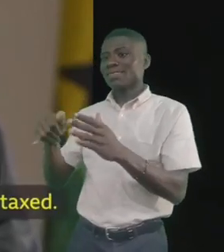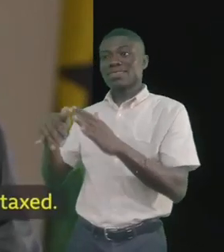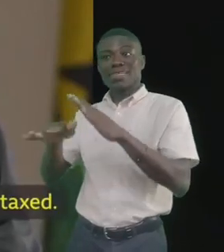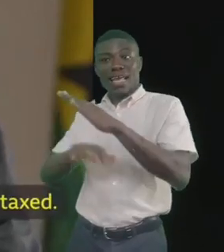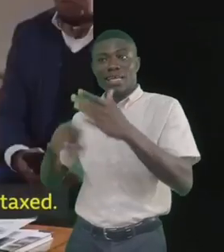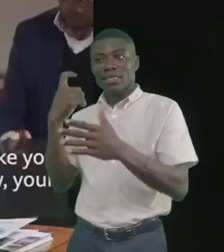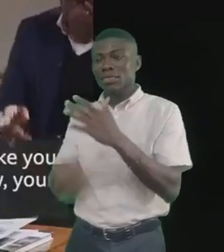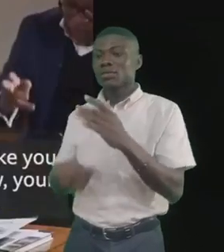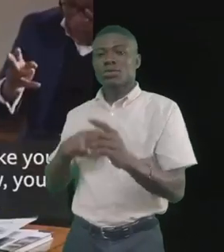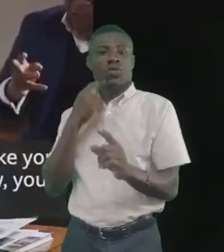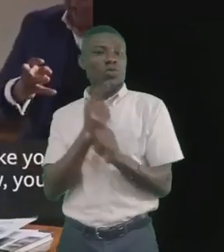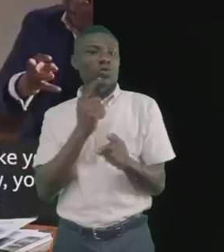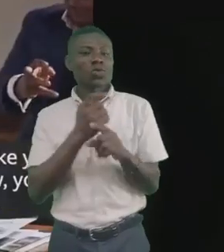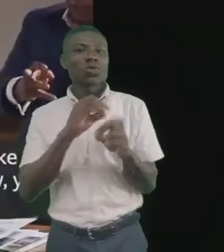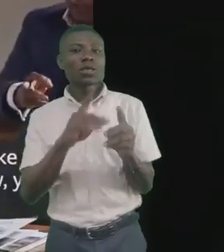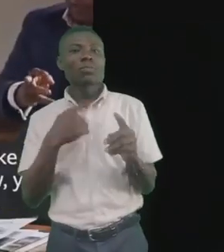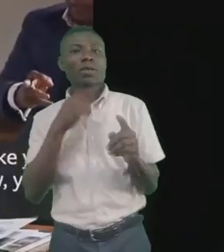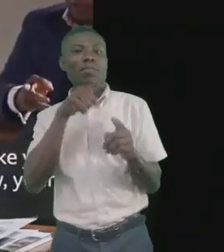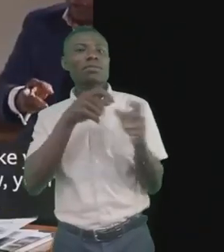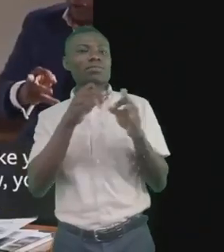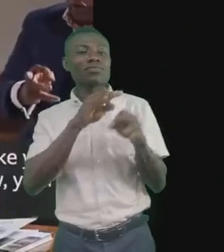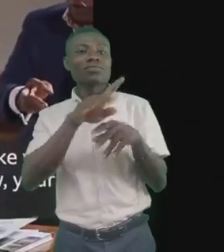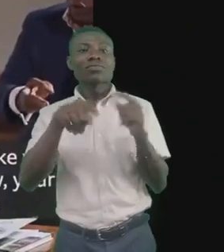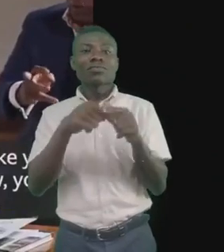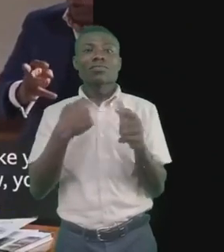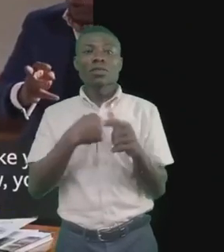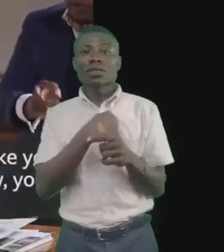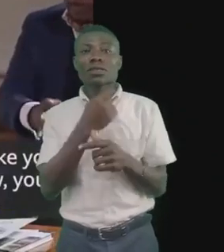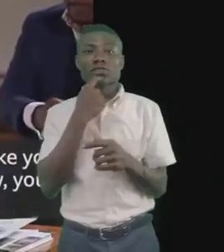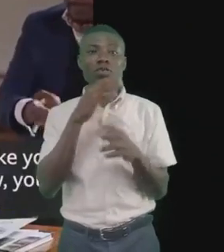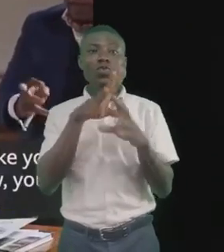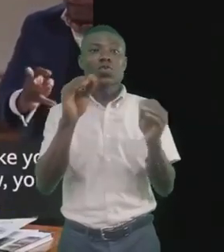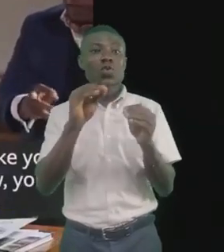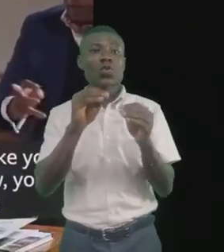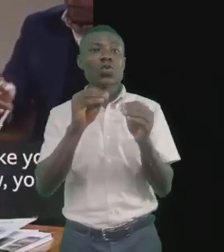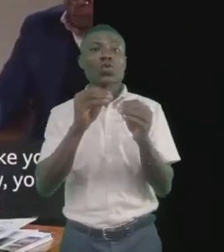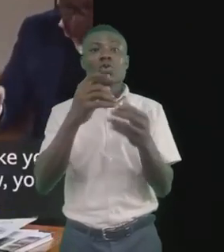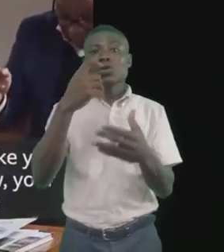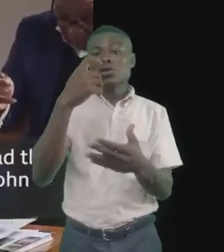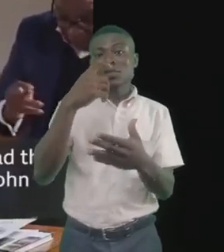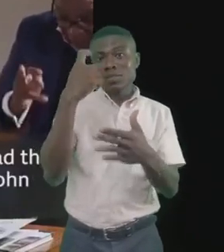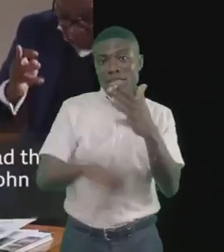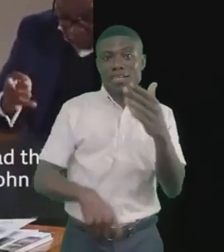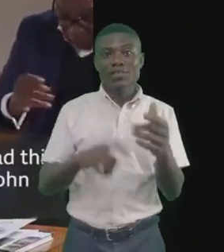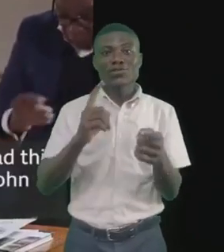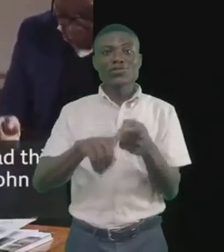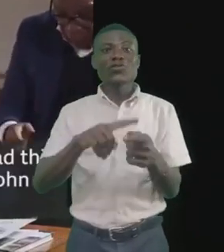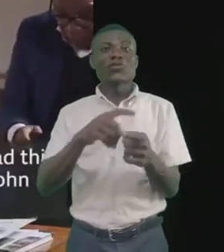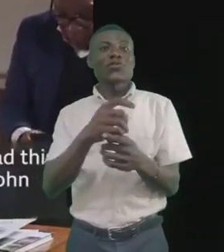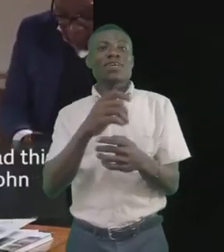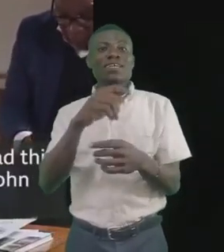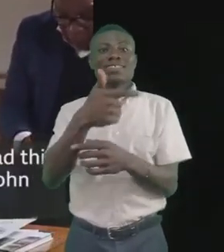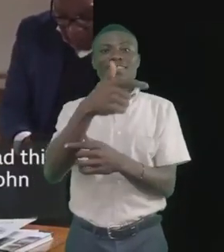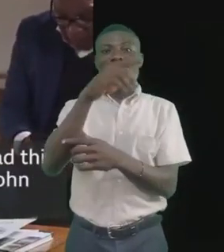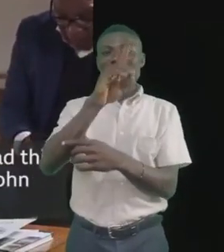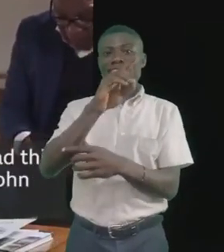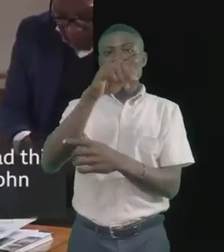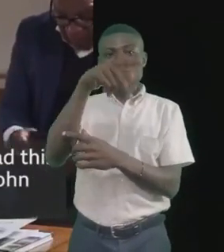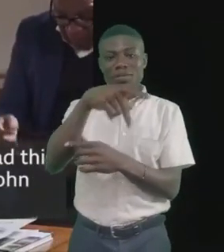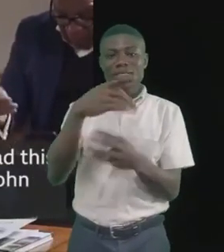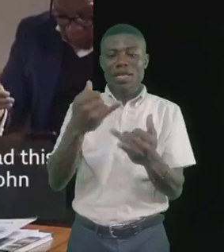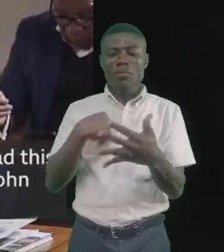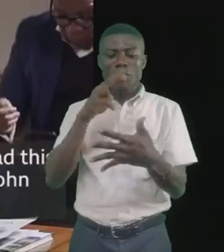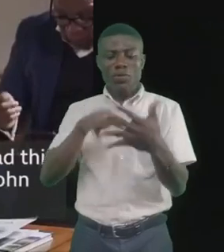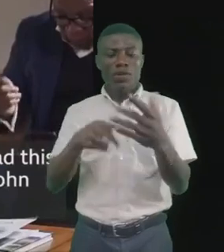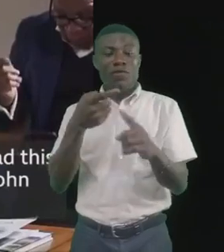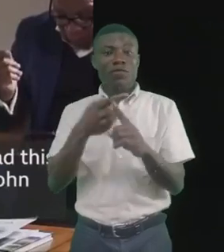is undertaxed. Okay, let me take you up on that point. On your low tax ratio to GDP. I'm just going to